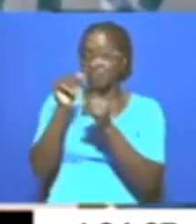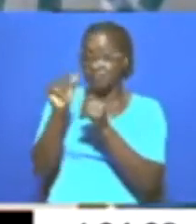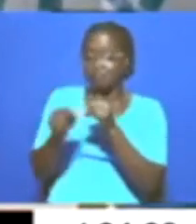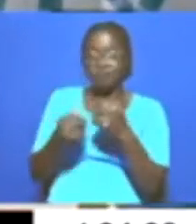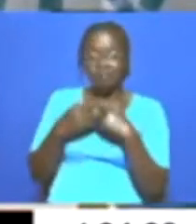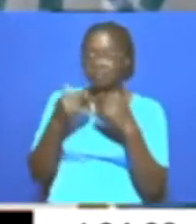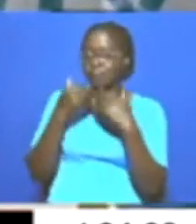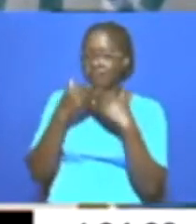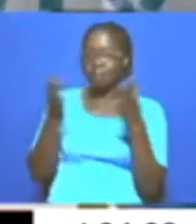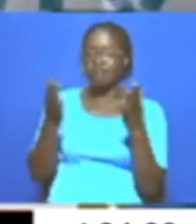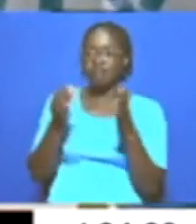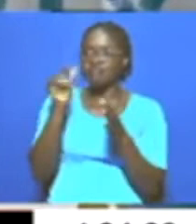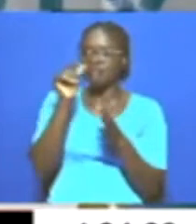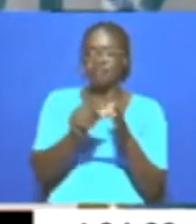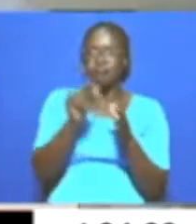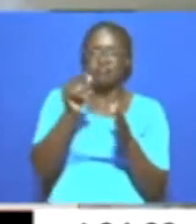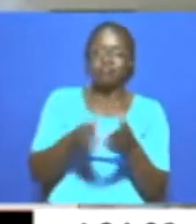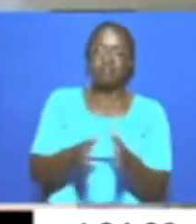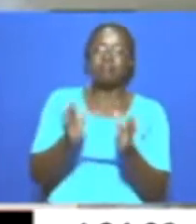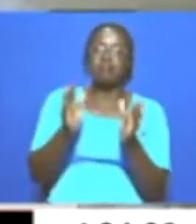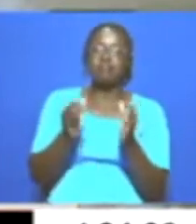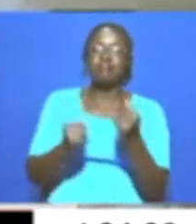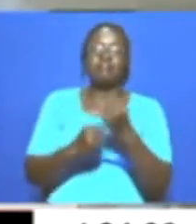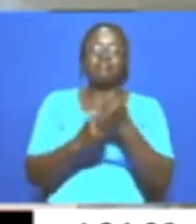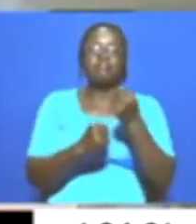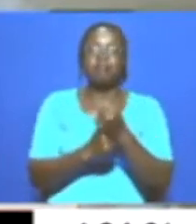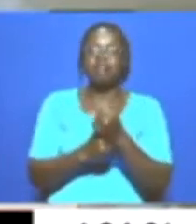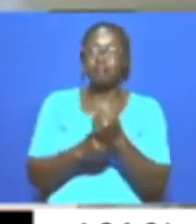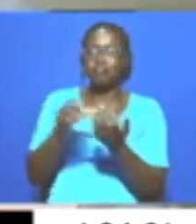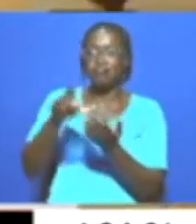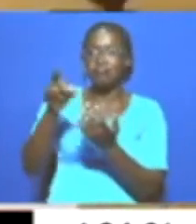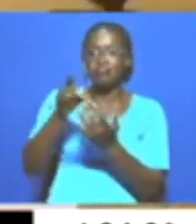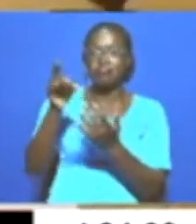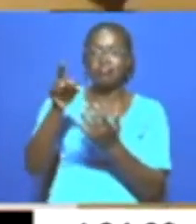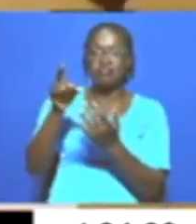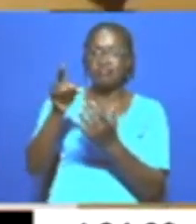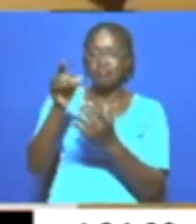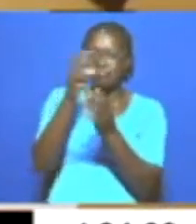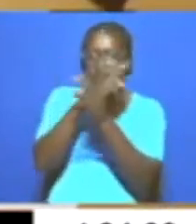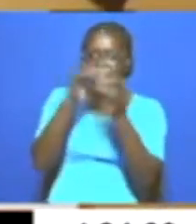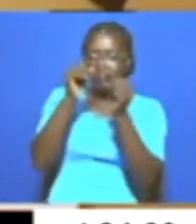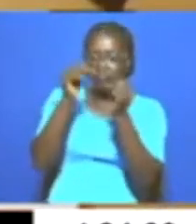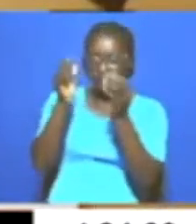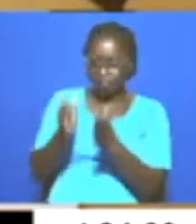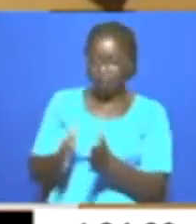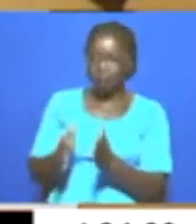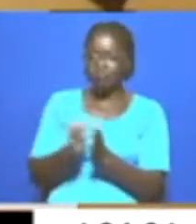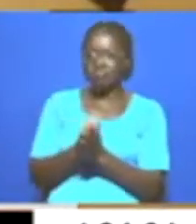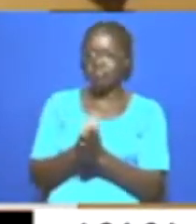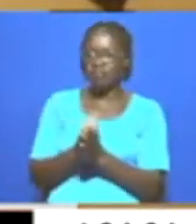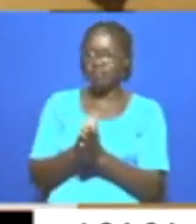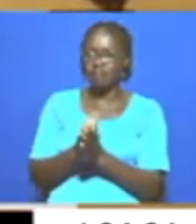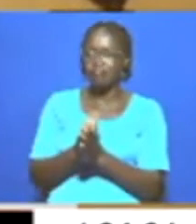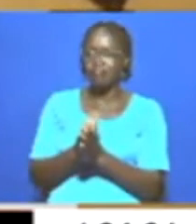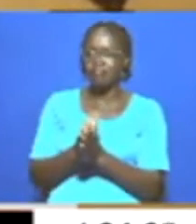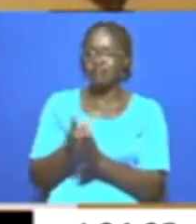so each candidate is allowed to drum up support for their preferred presidential candidate. TEP ni chama